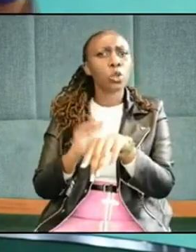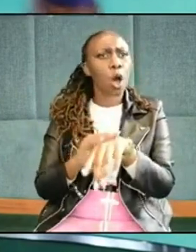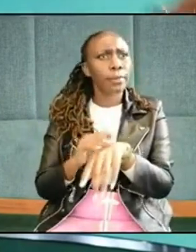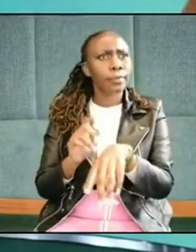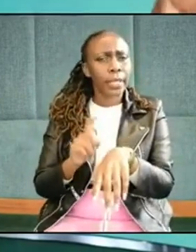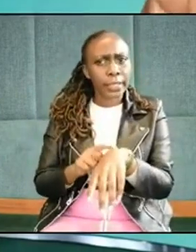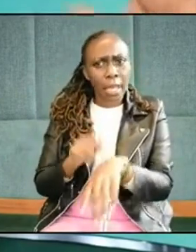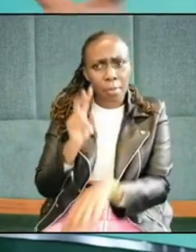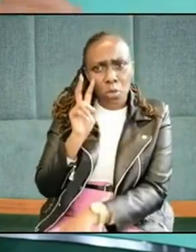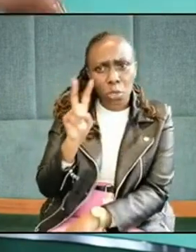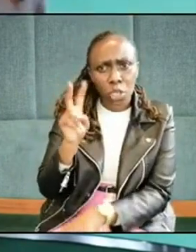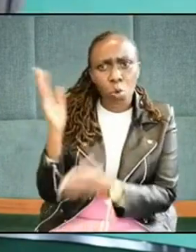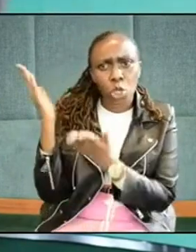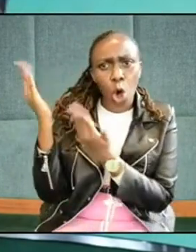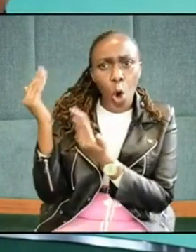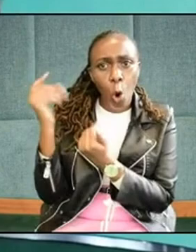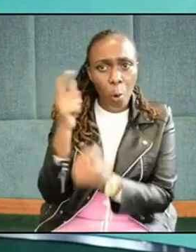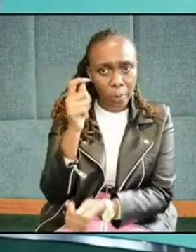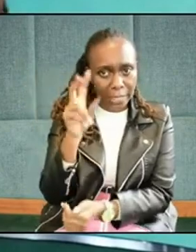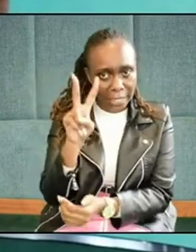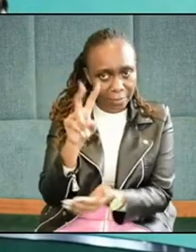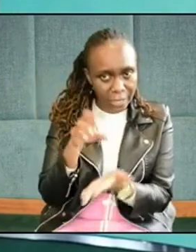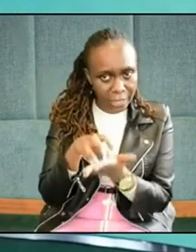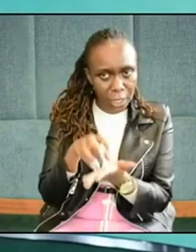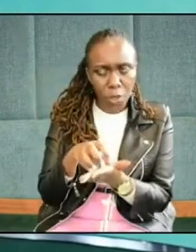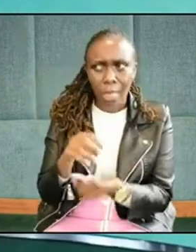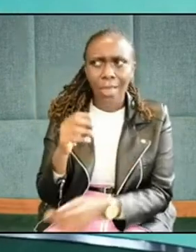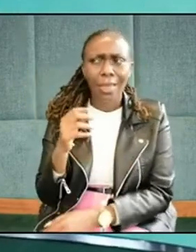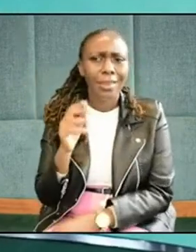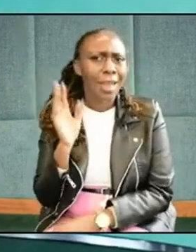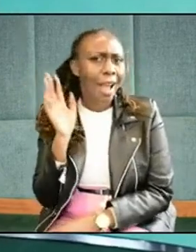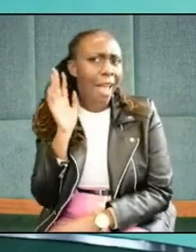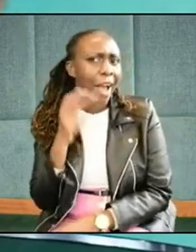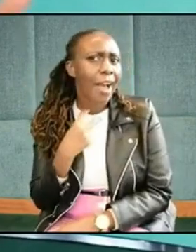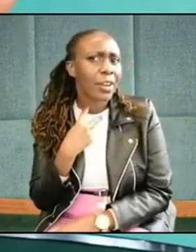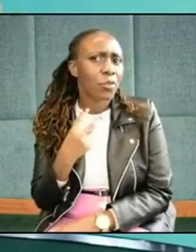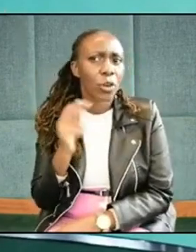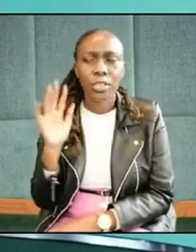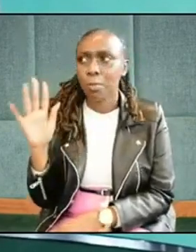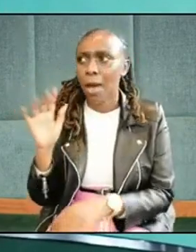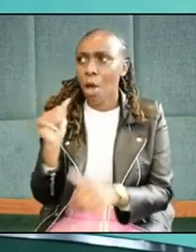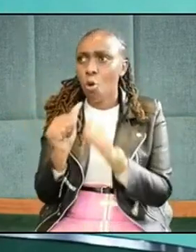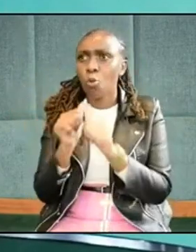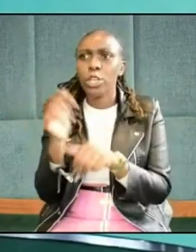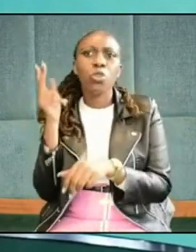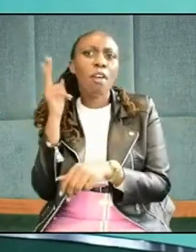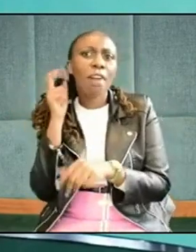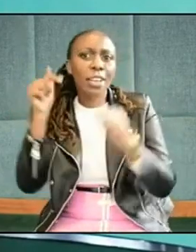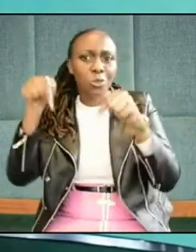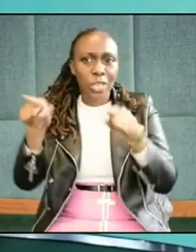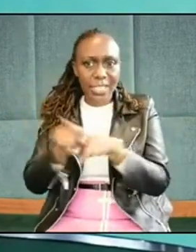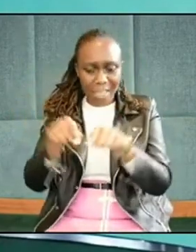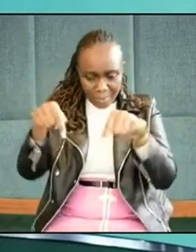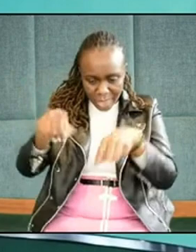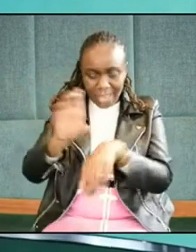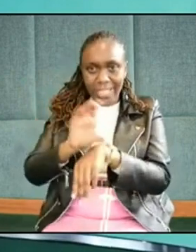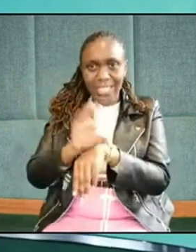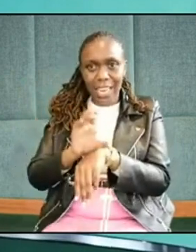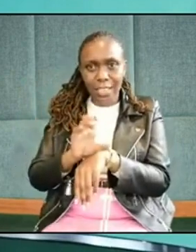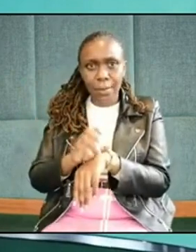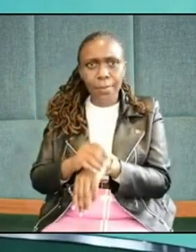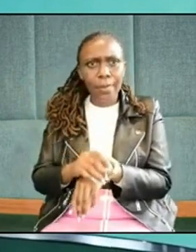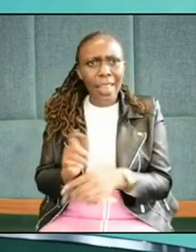checked, it was Hope Channel. And I heard your voice that I heard today in this church preaching. And